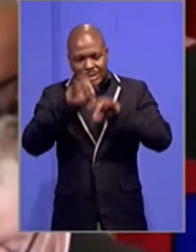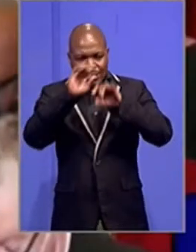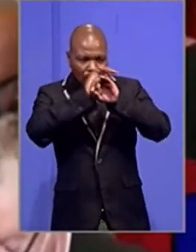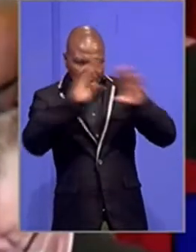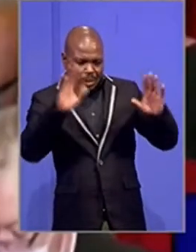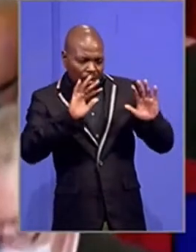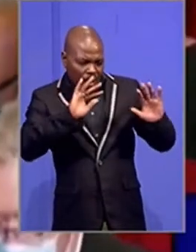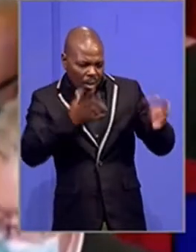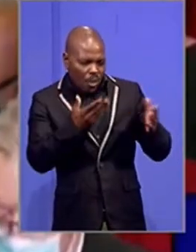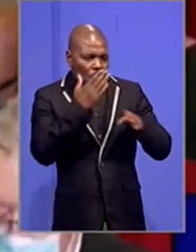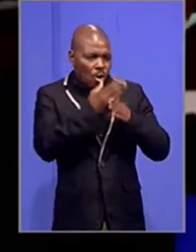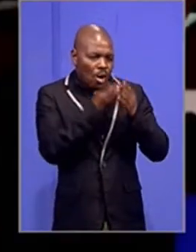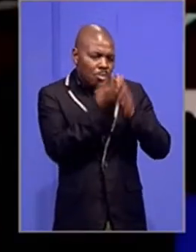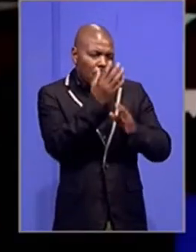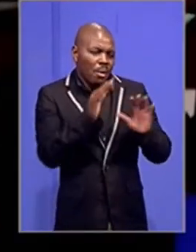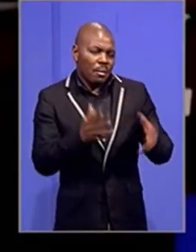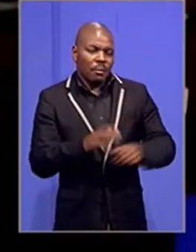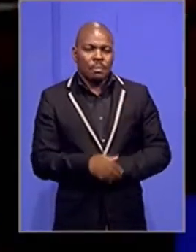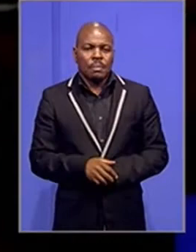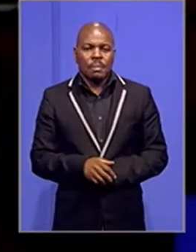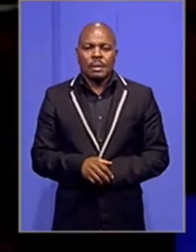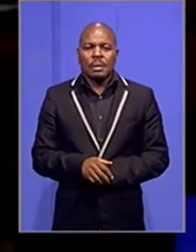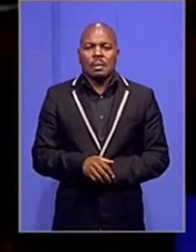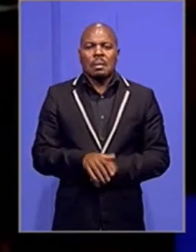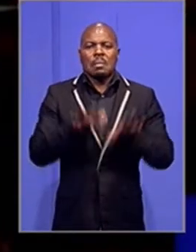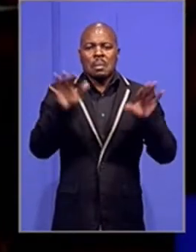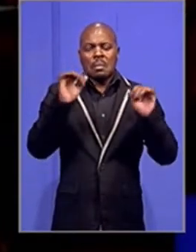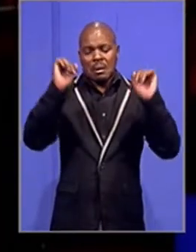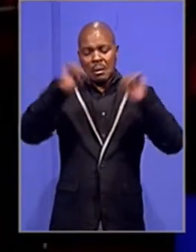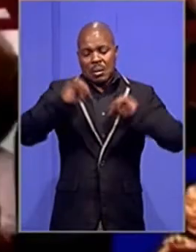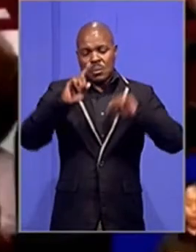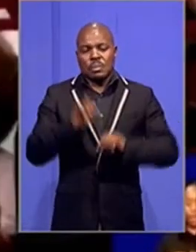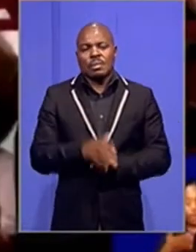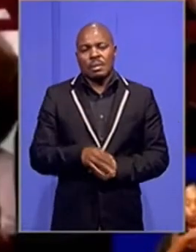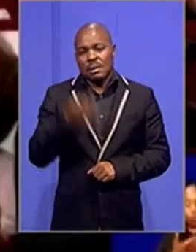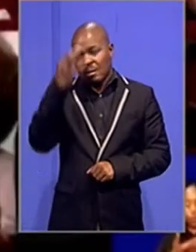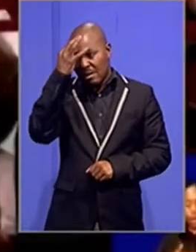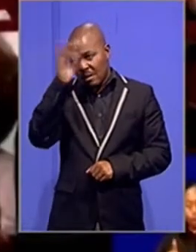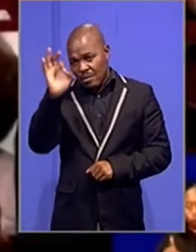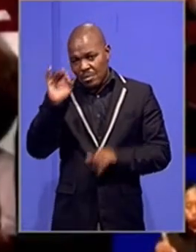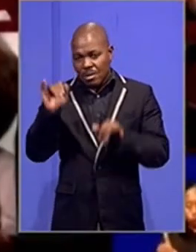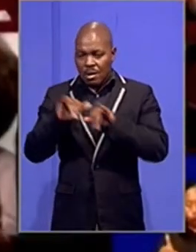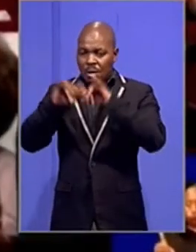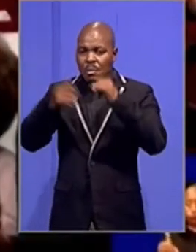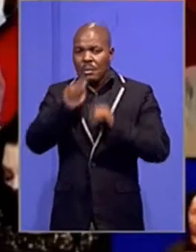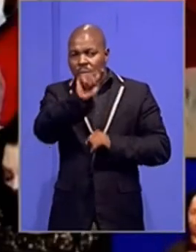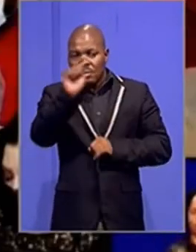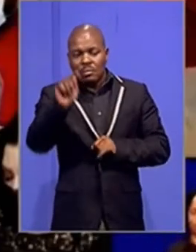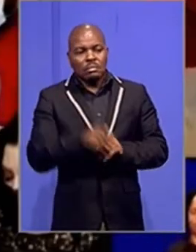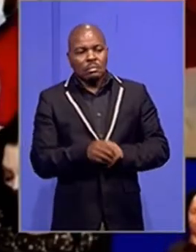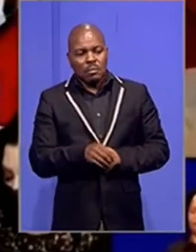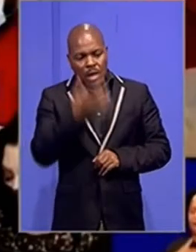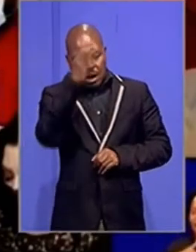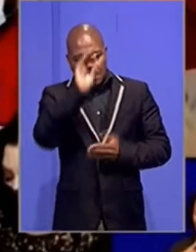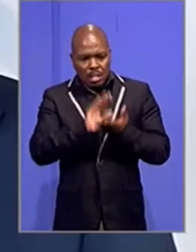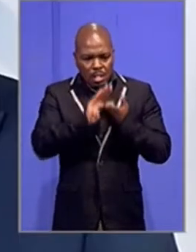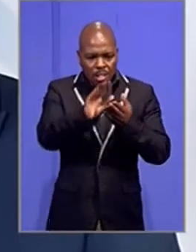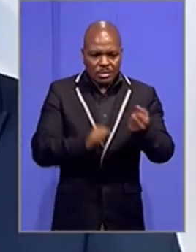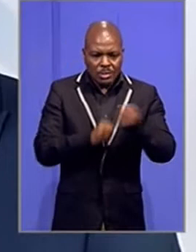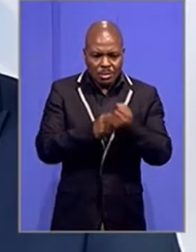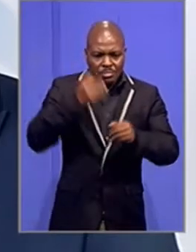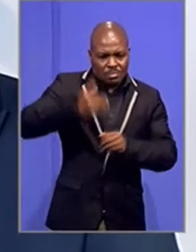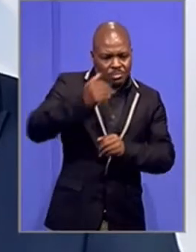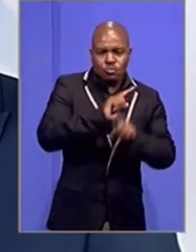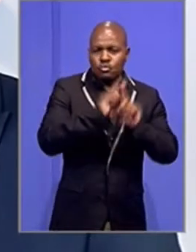fehla mesebetsi. Ho na le tumellano ya hore dikhampani tsa mmuso di se hlole di thuswa ka ditjhelete.